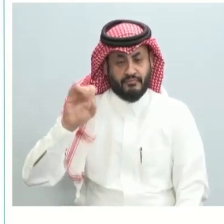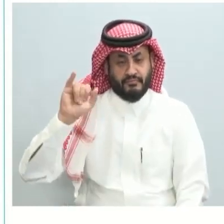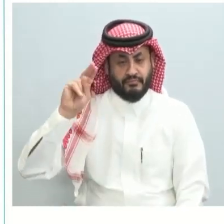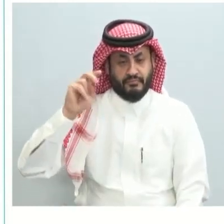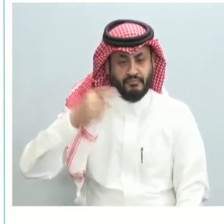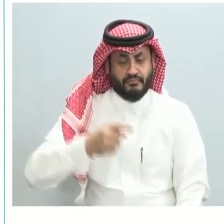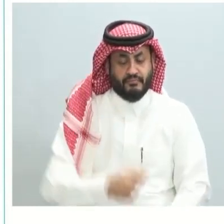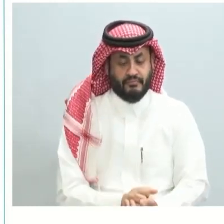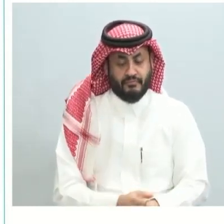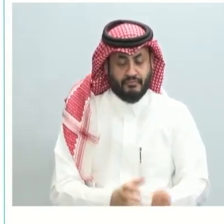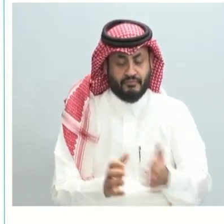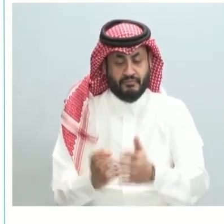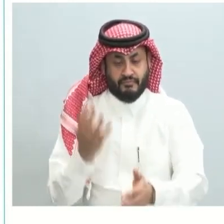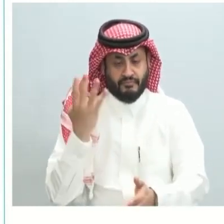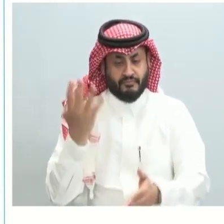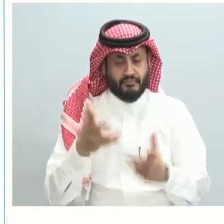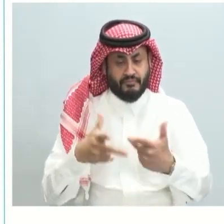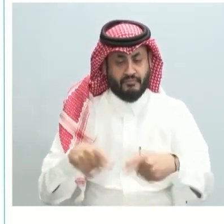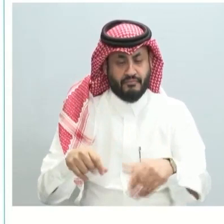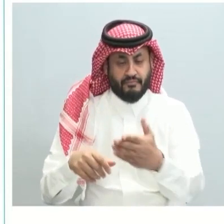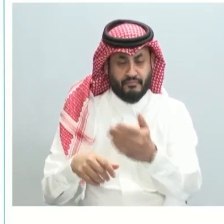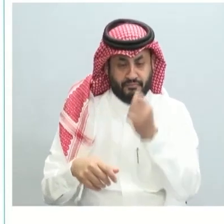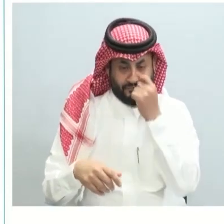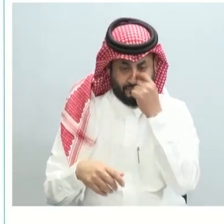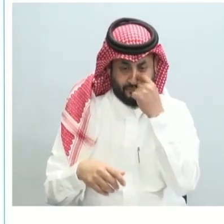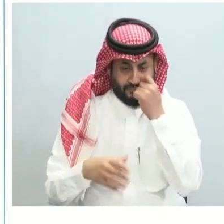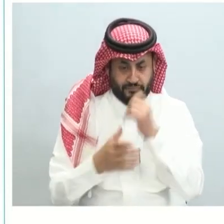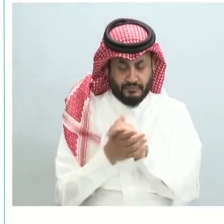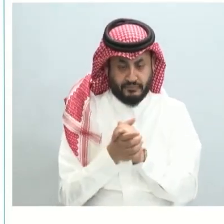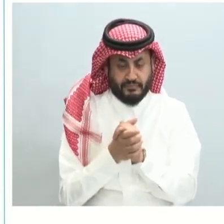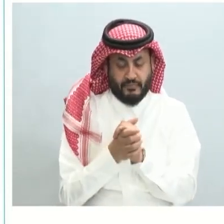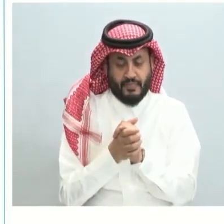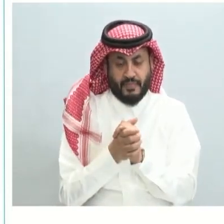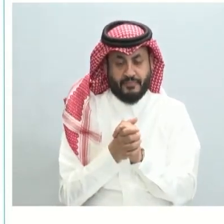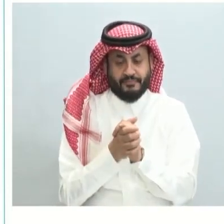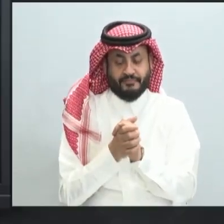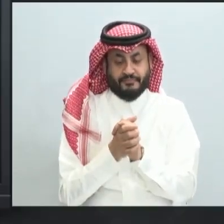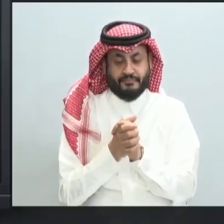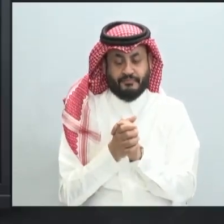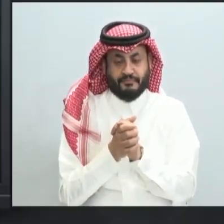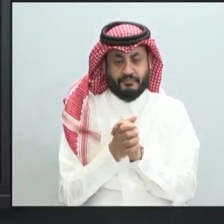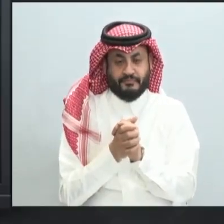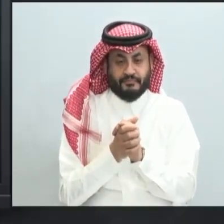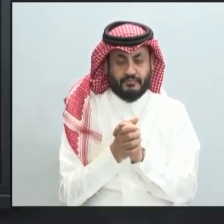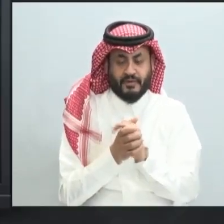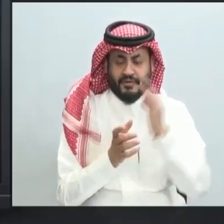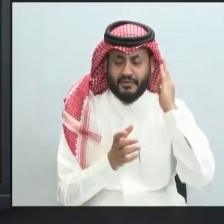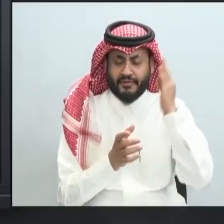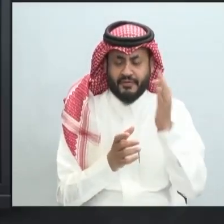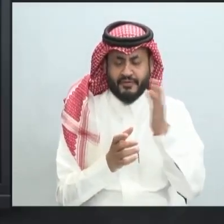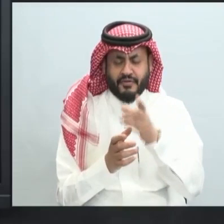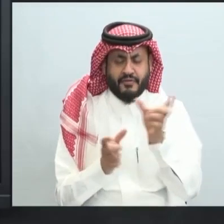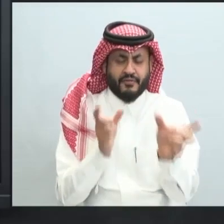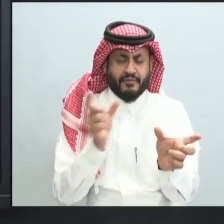Now, let us move on to the last word we have for this list. Let's listen to the last word, and then we